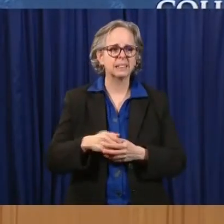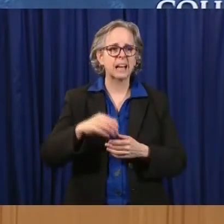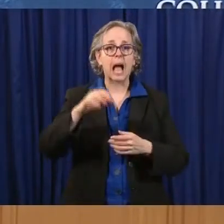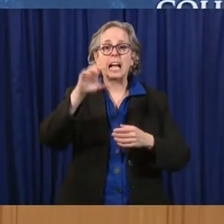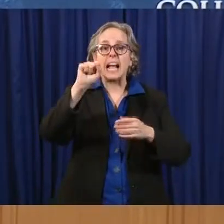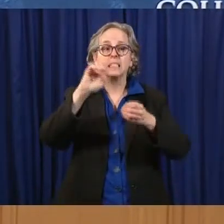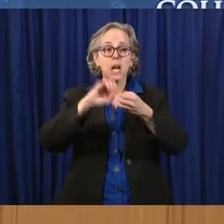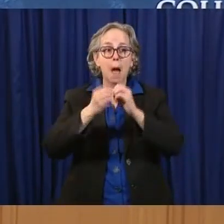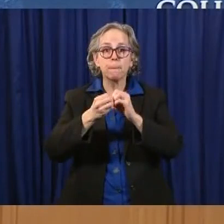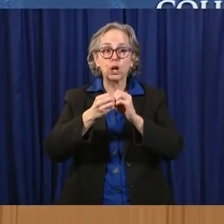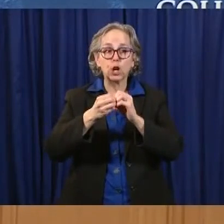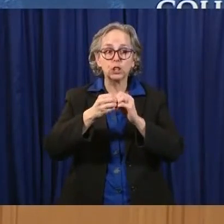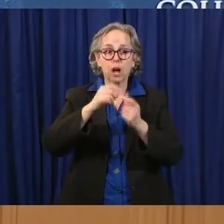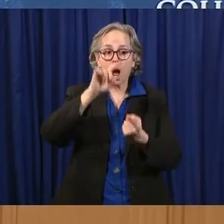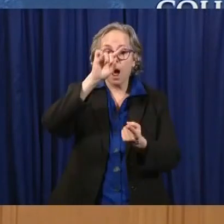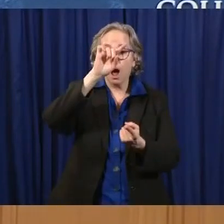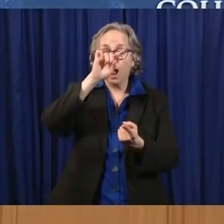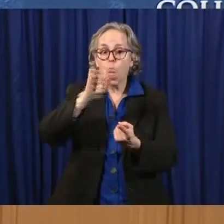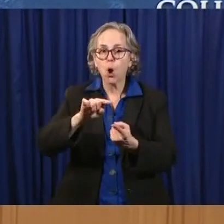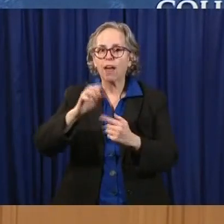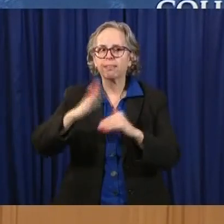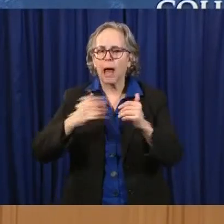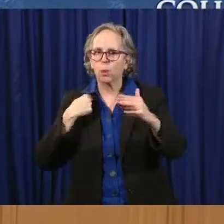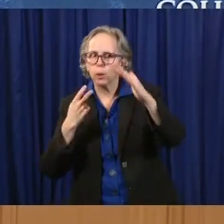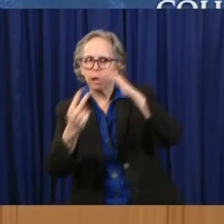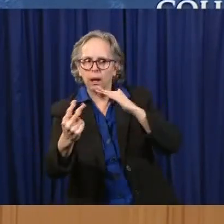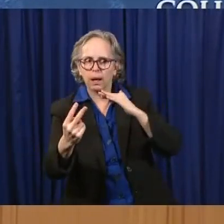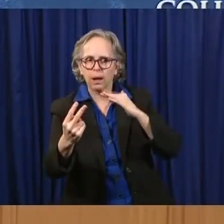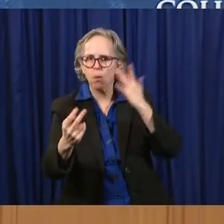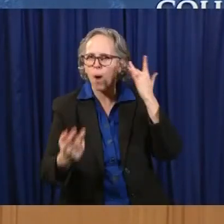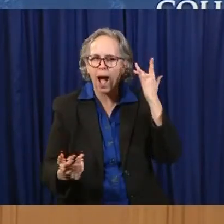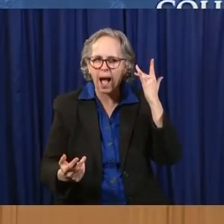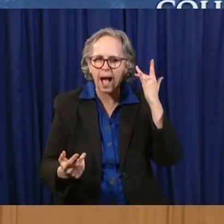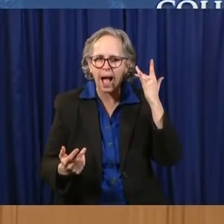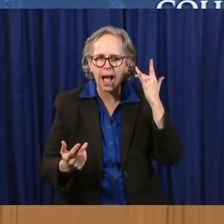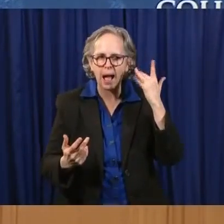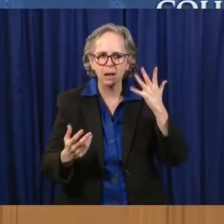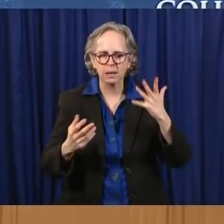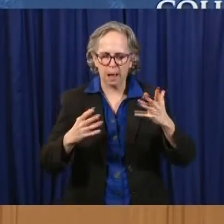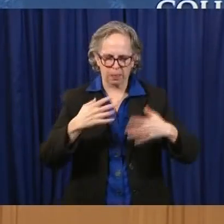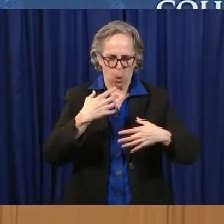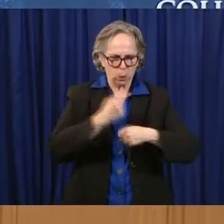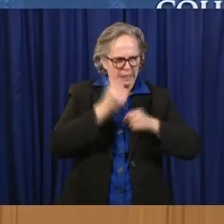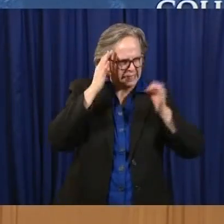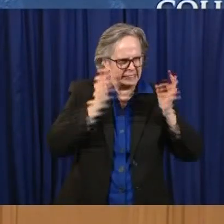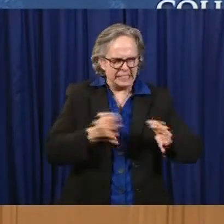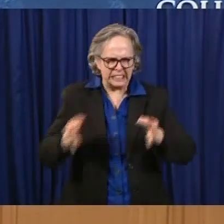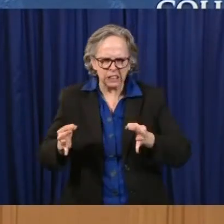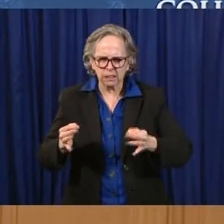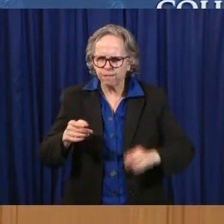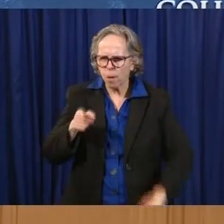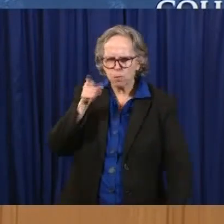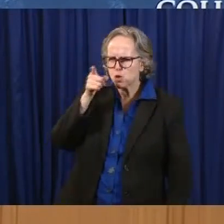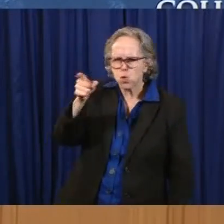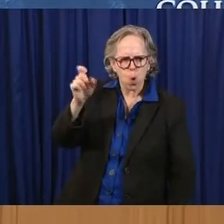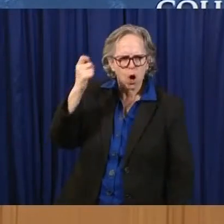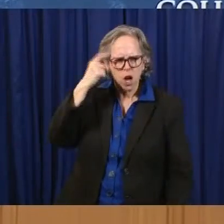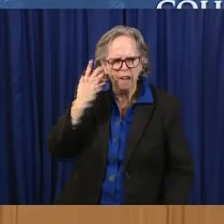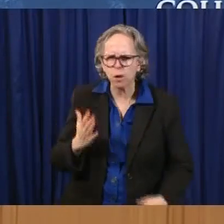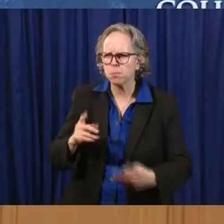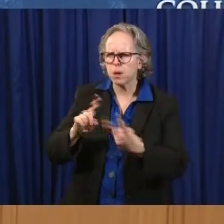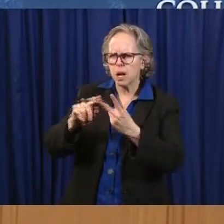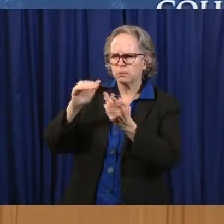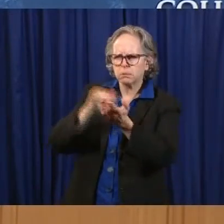because of the bold, courageous decisions made by you and Dr. Acton with stay-at-home orders and social